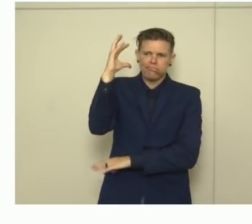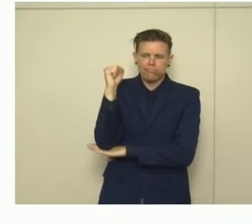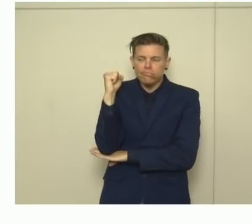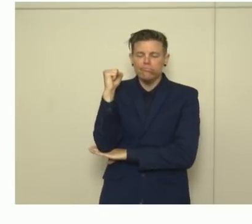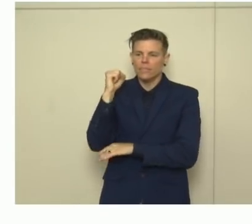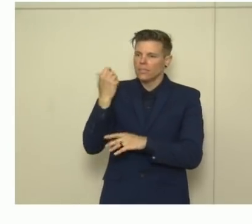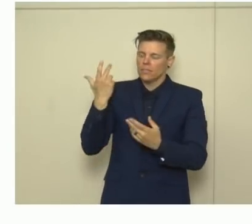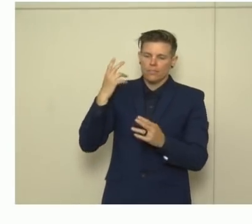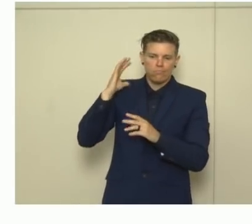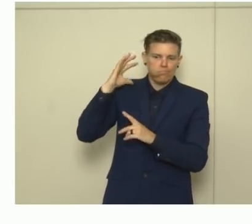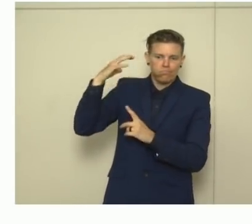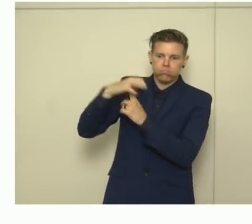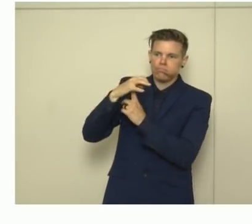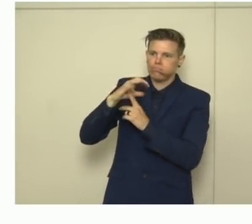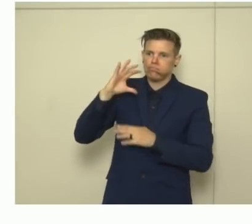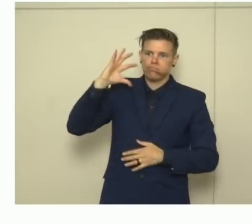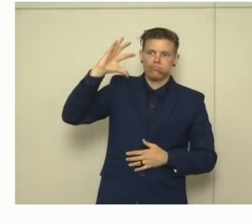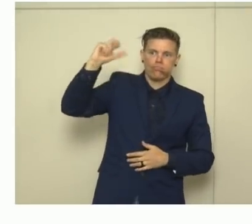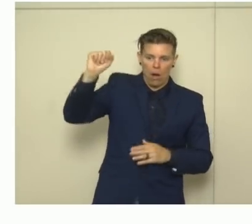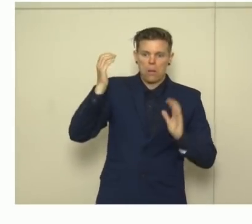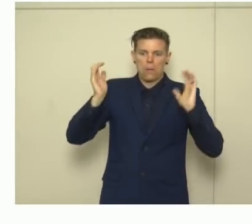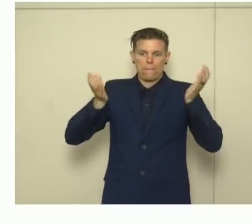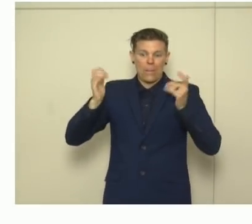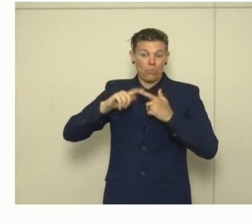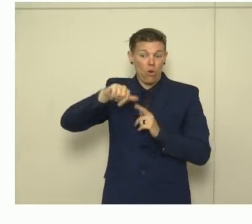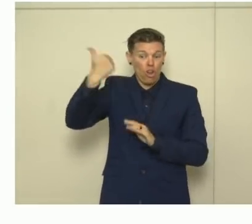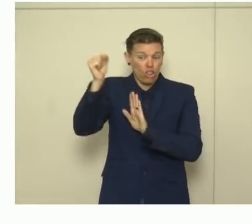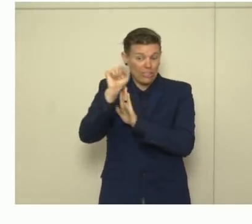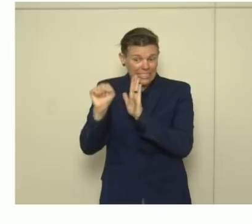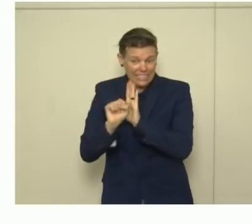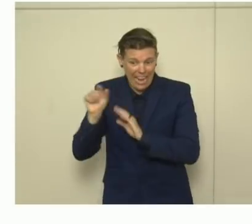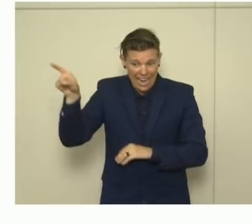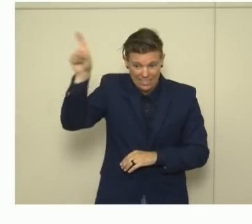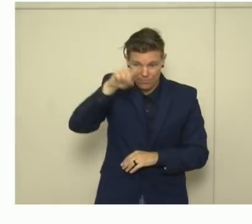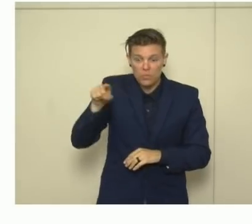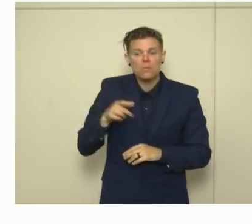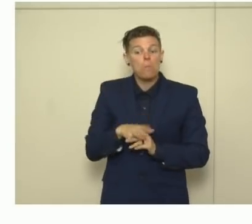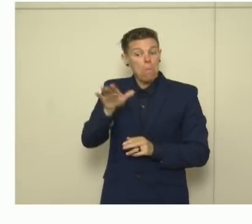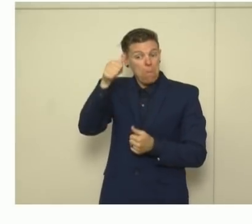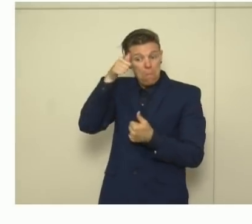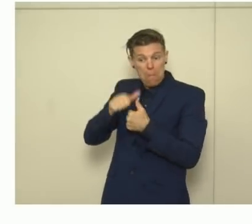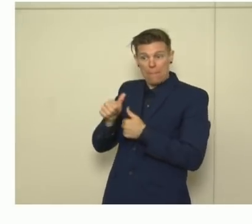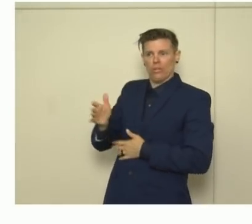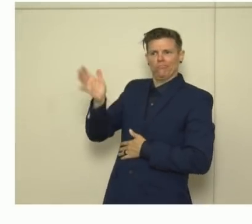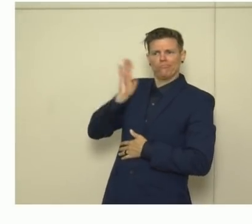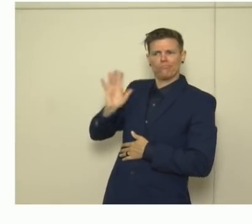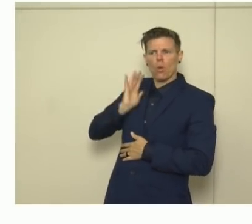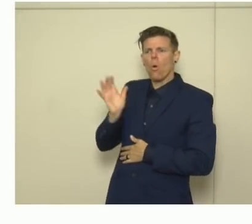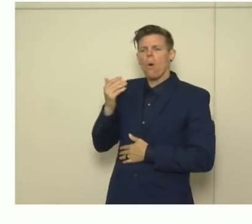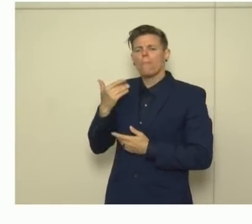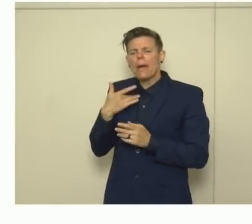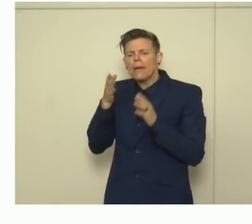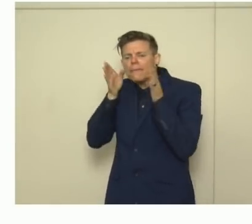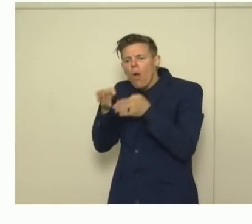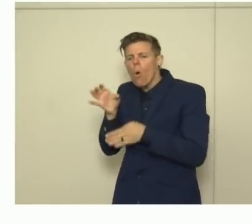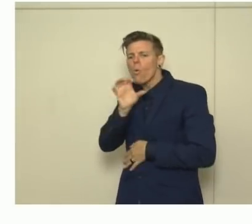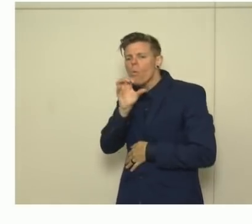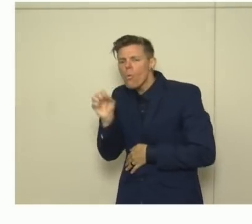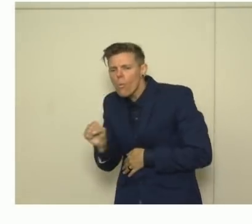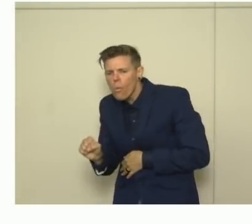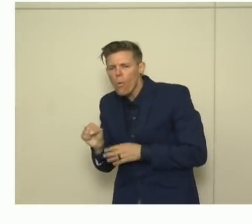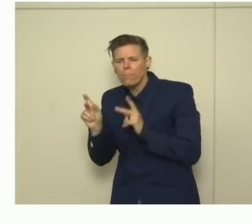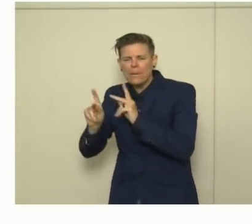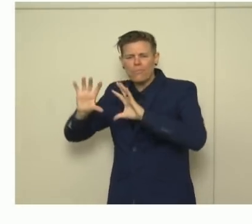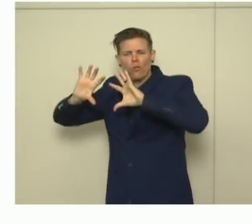Mexico. They really have, if you remember months ago, we saw very few cases in younger people, a lot more cases in older people, and